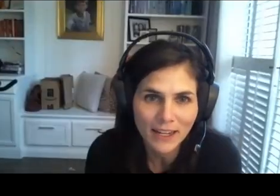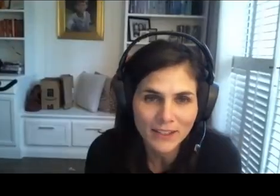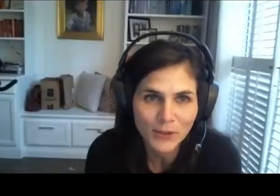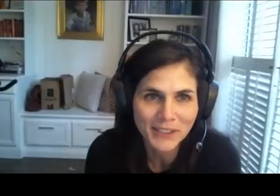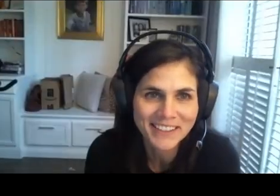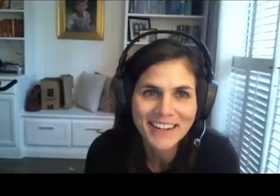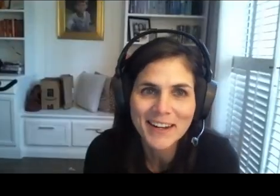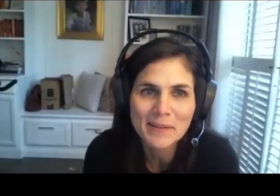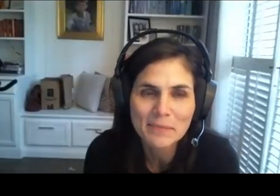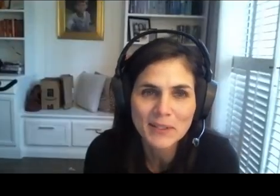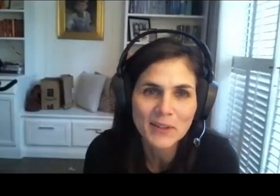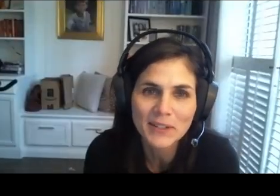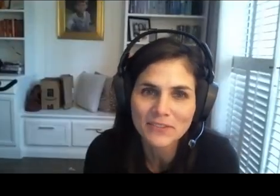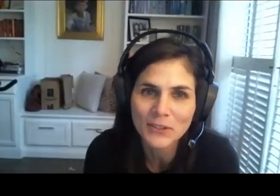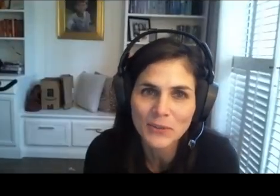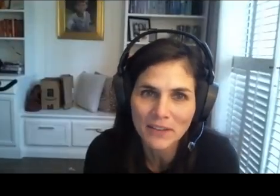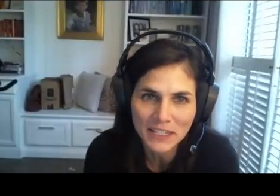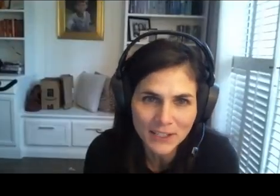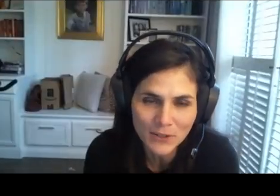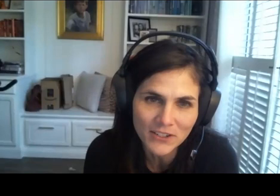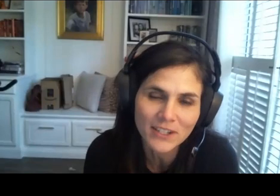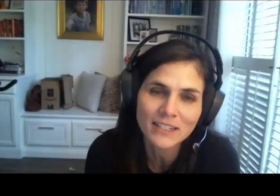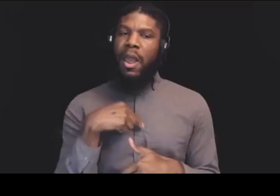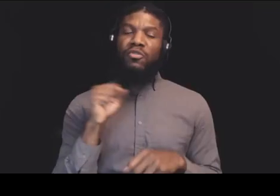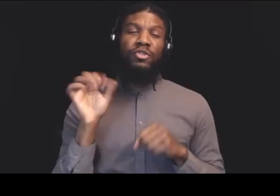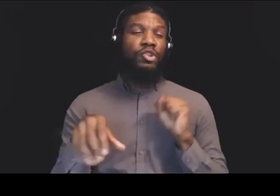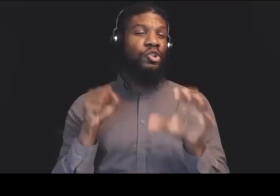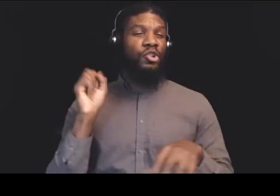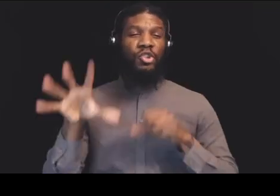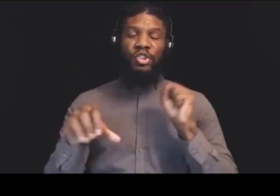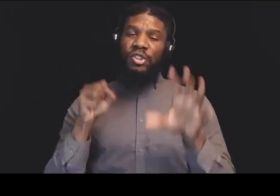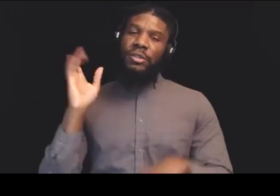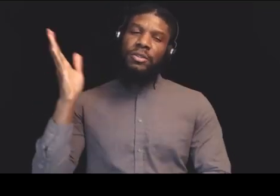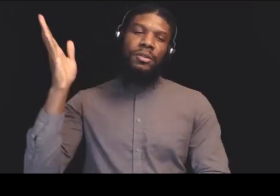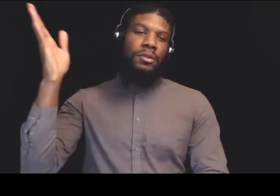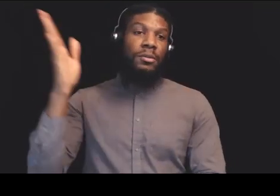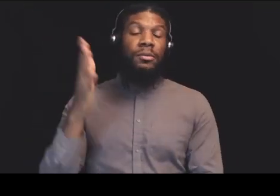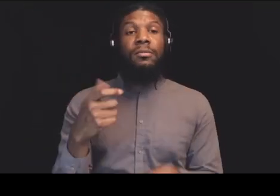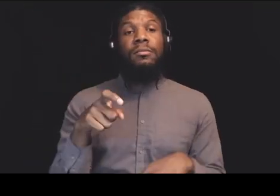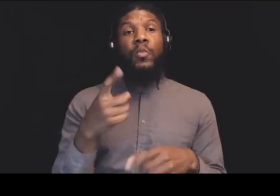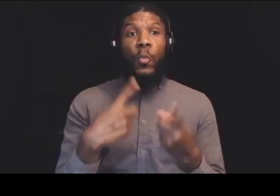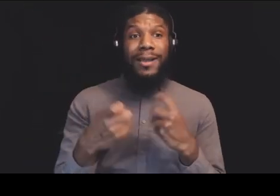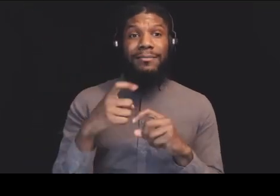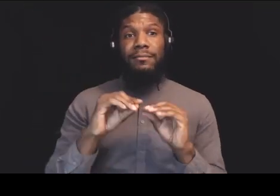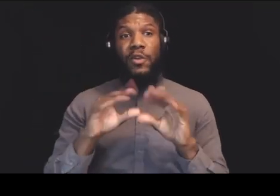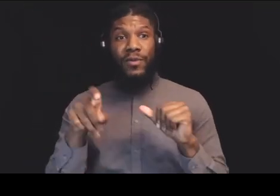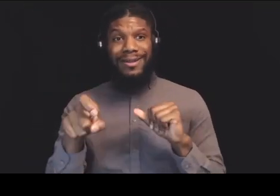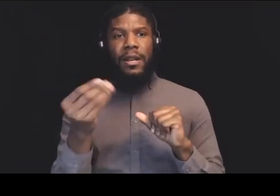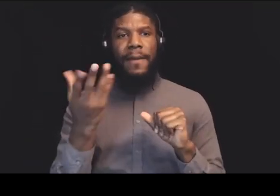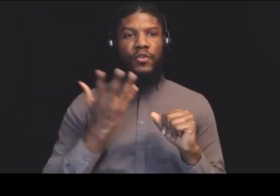lot at you. So if you have any questions, need any additional clarification, do let us